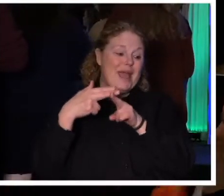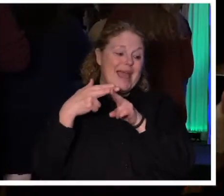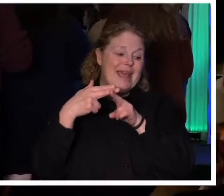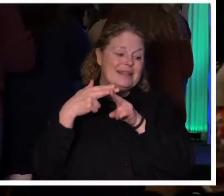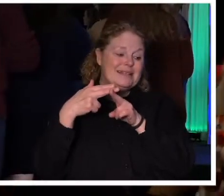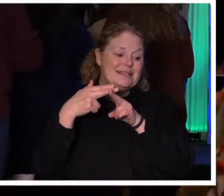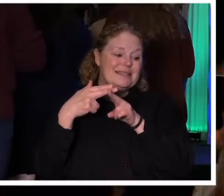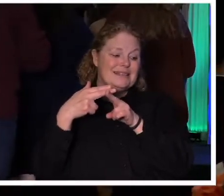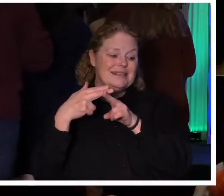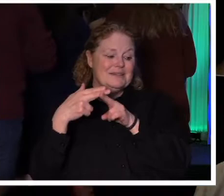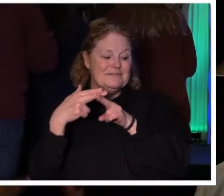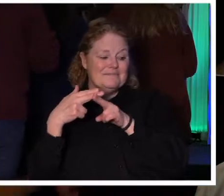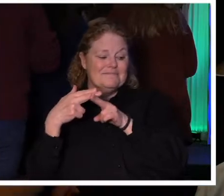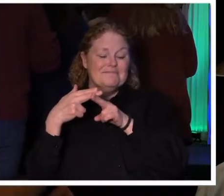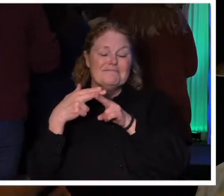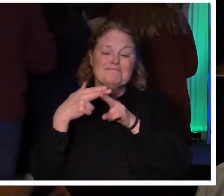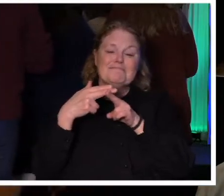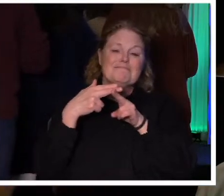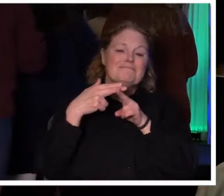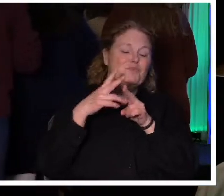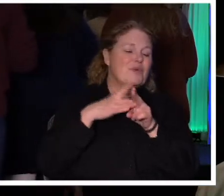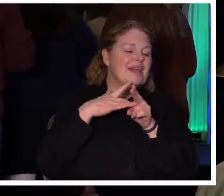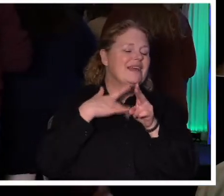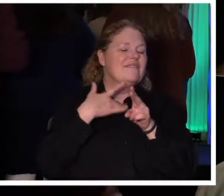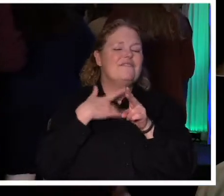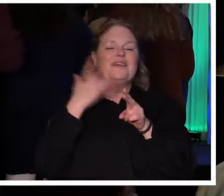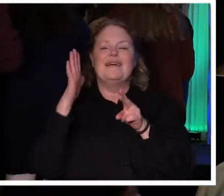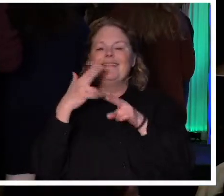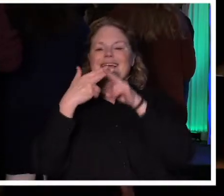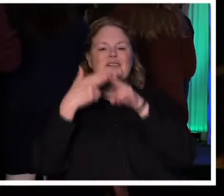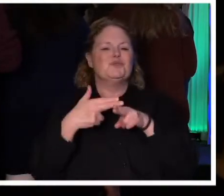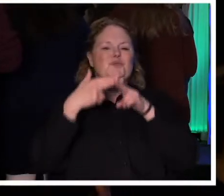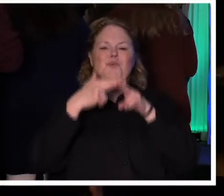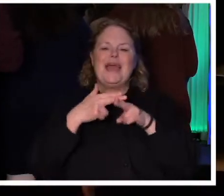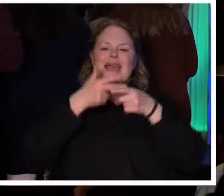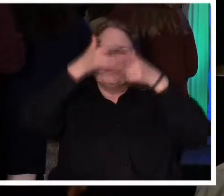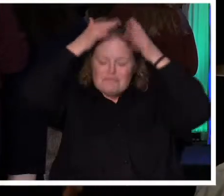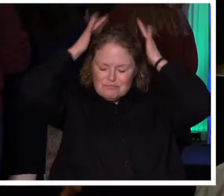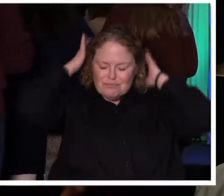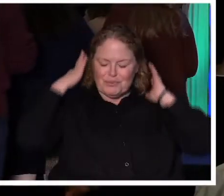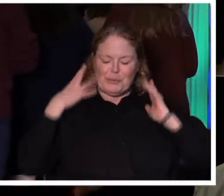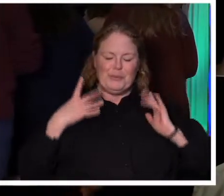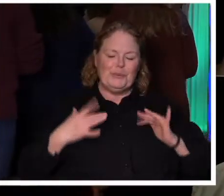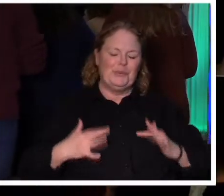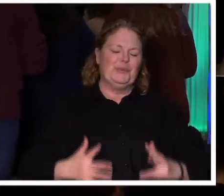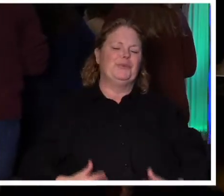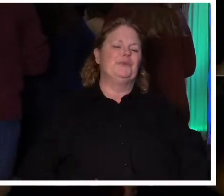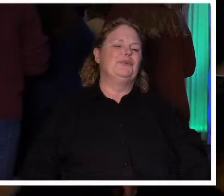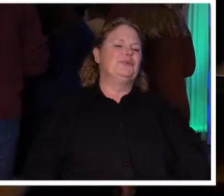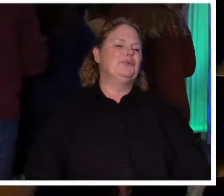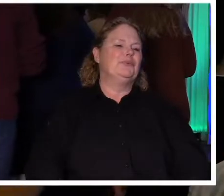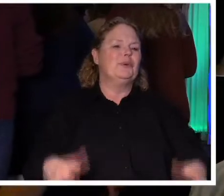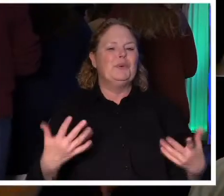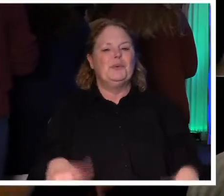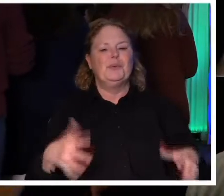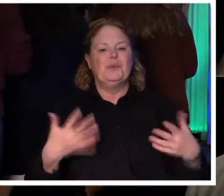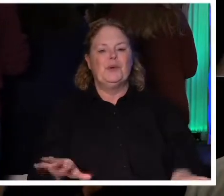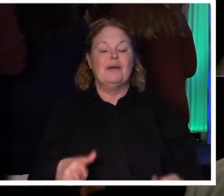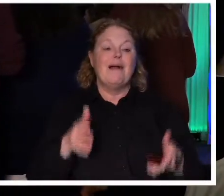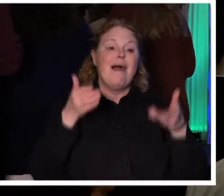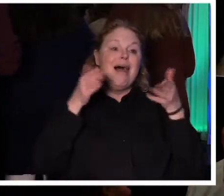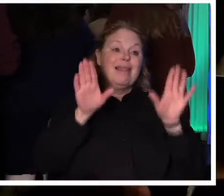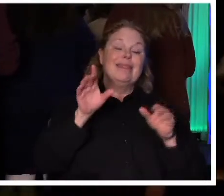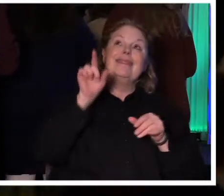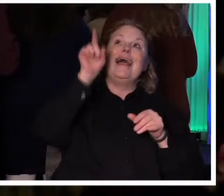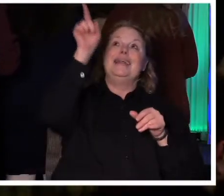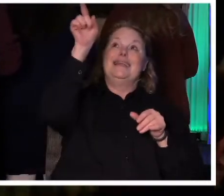this morning. We can feel the weight of His glory. And as He does that, I pray that you would let Him do whatever He needs to do